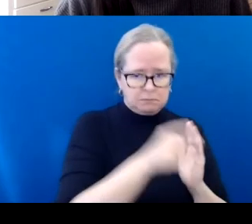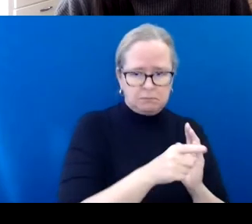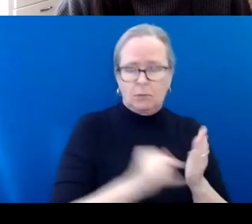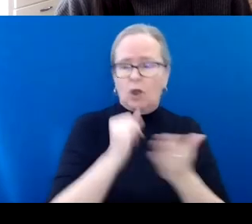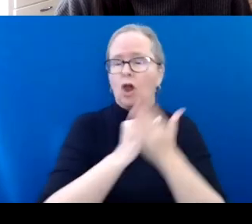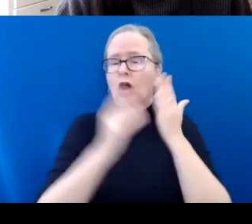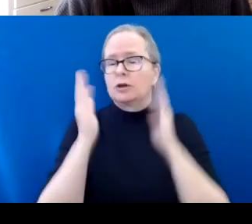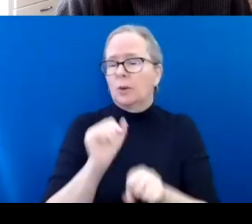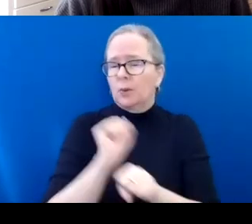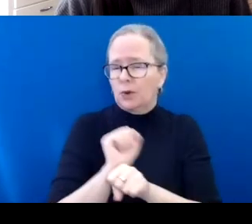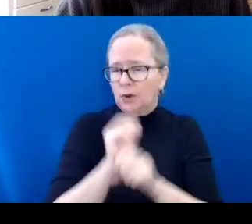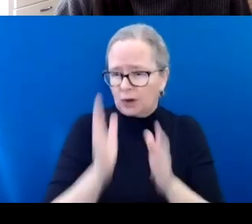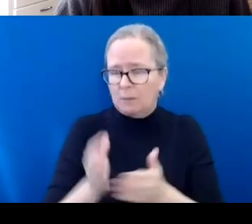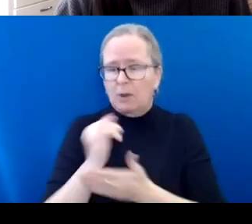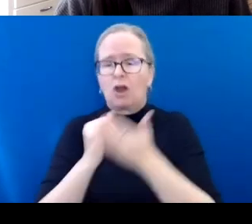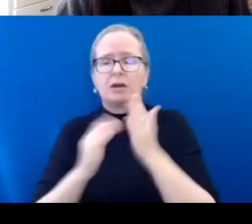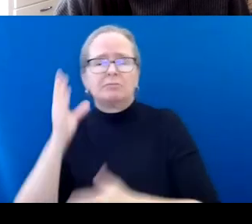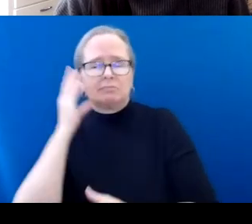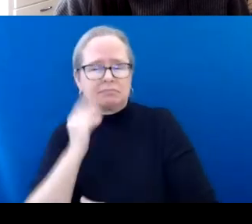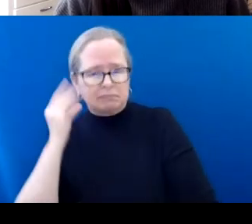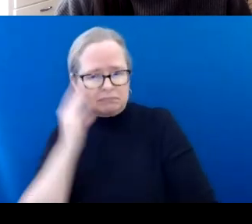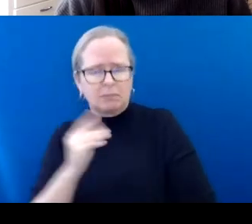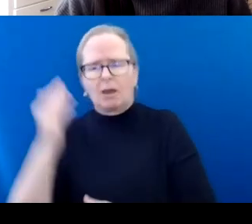a variety of artistic disciplines and practices.